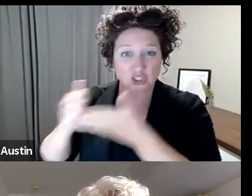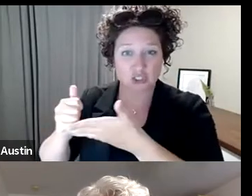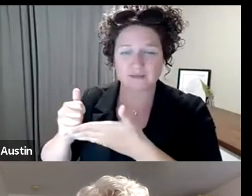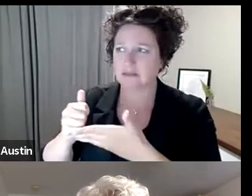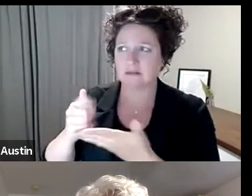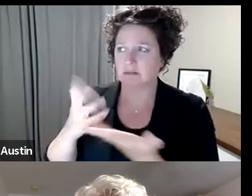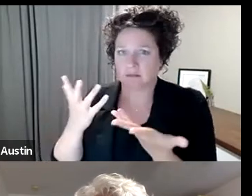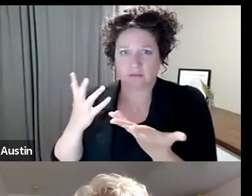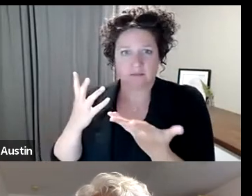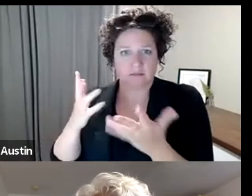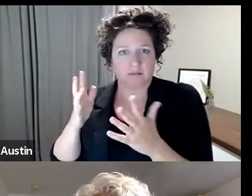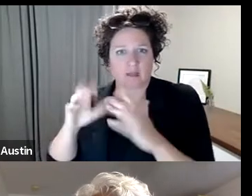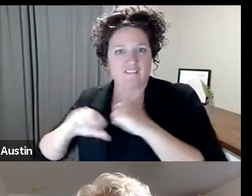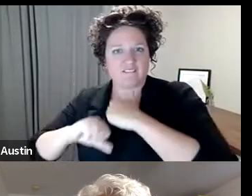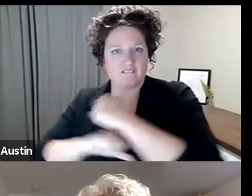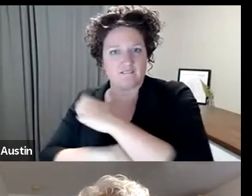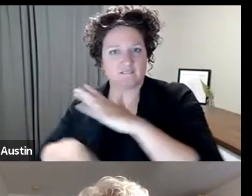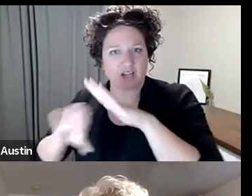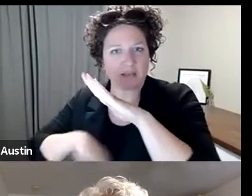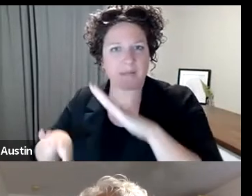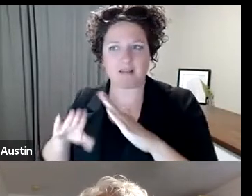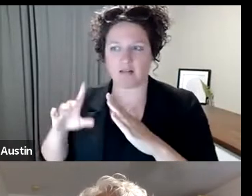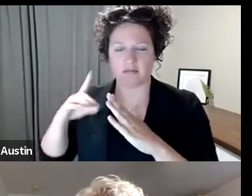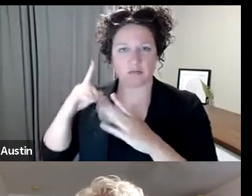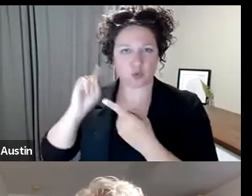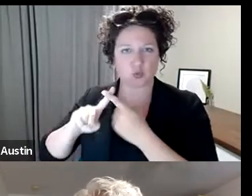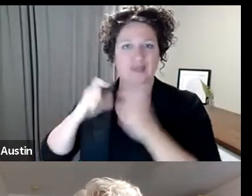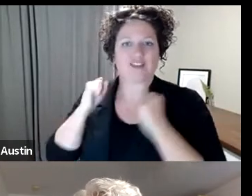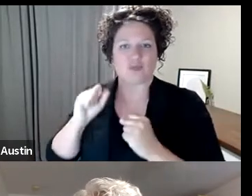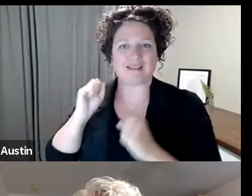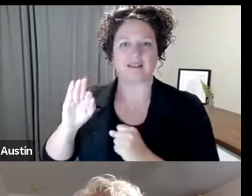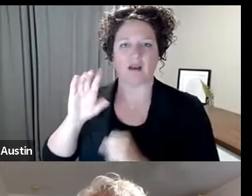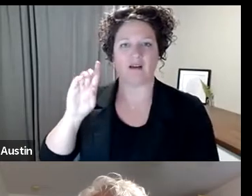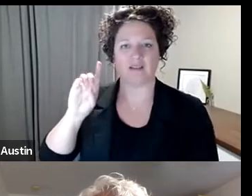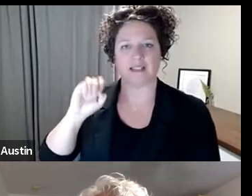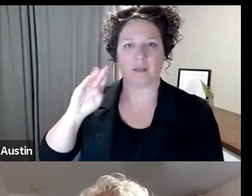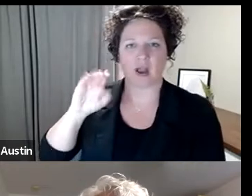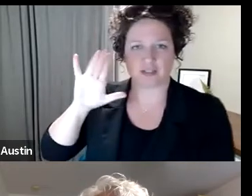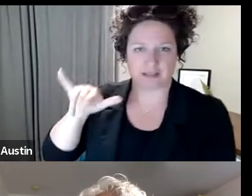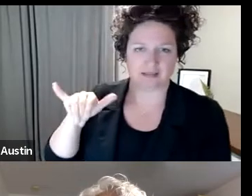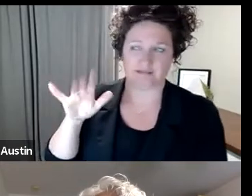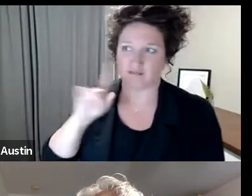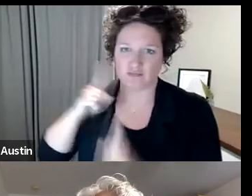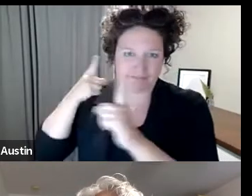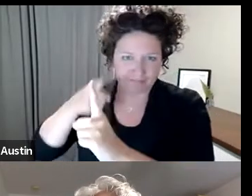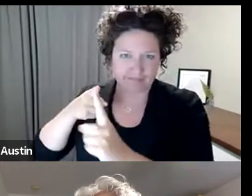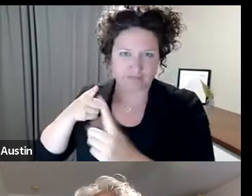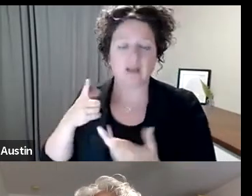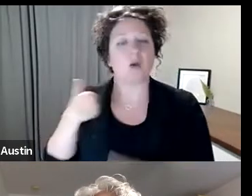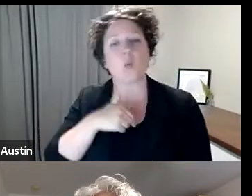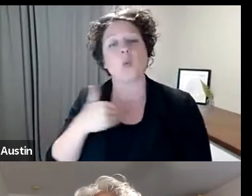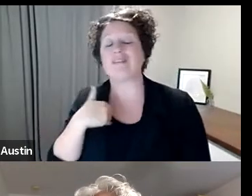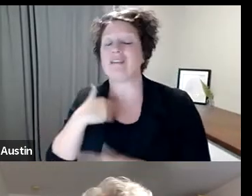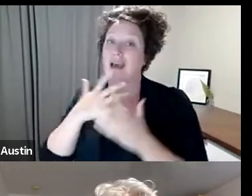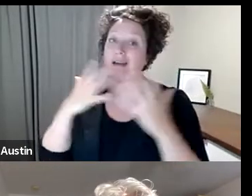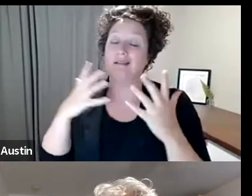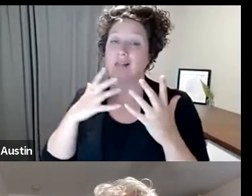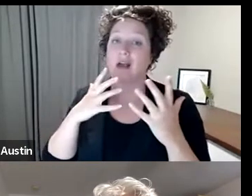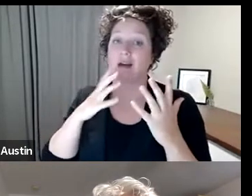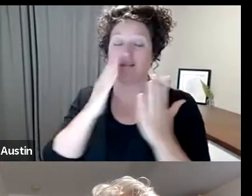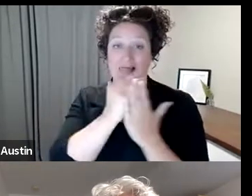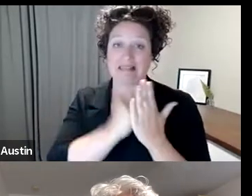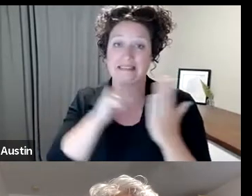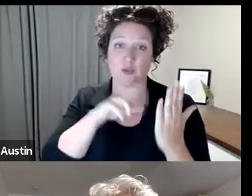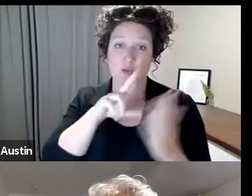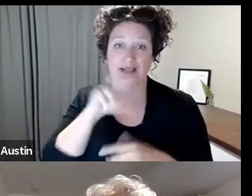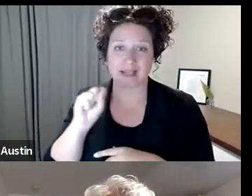fundamental to really the strength of the democracy. I mean, it really boils down to that. And I think we've had a lot of lessons in the United States,